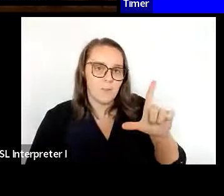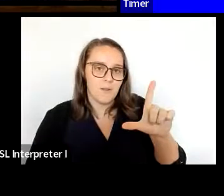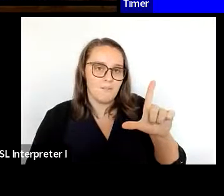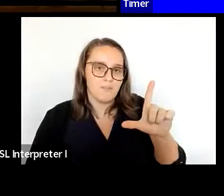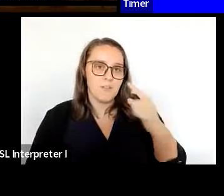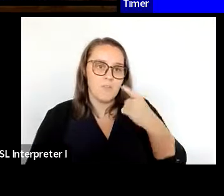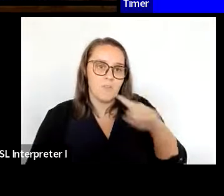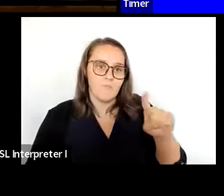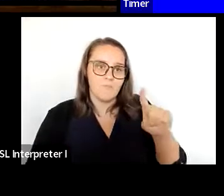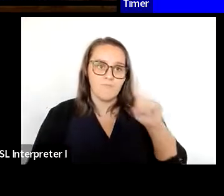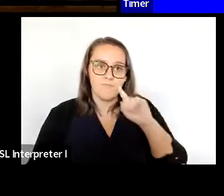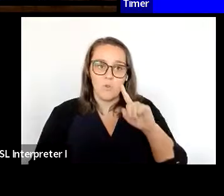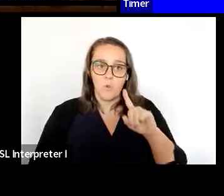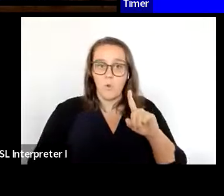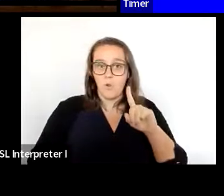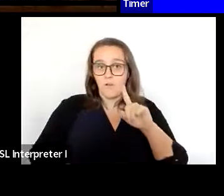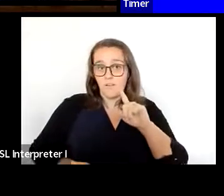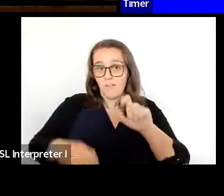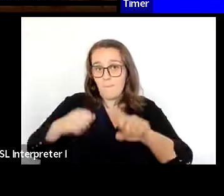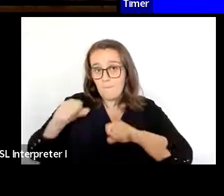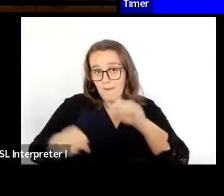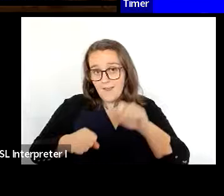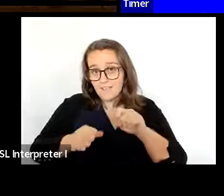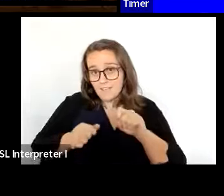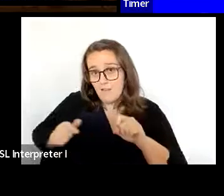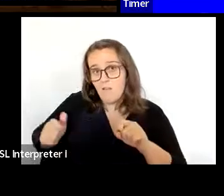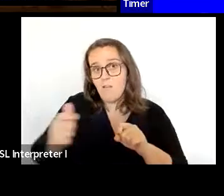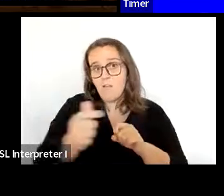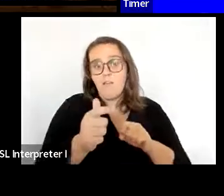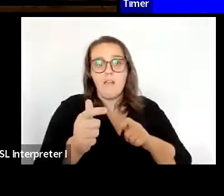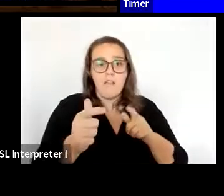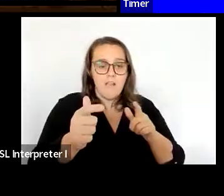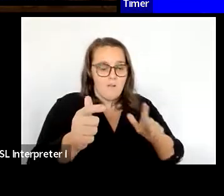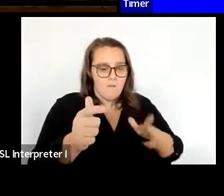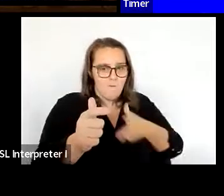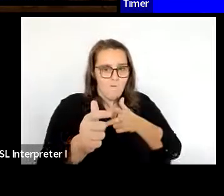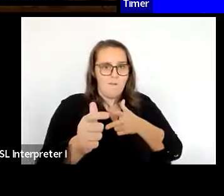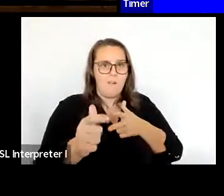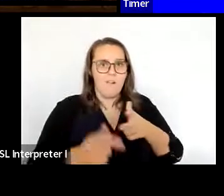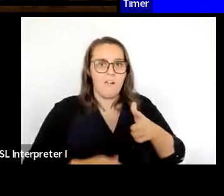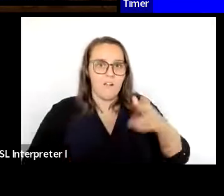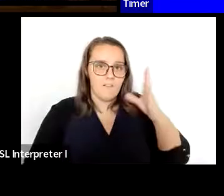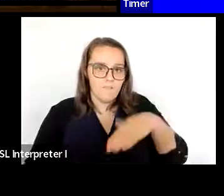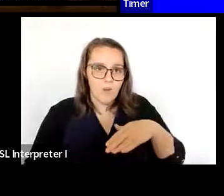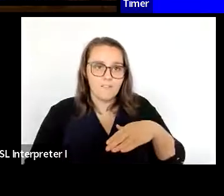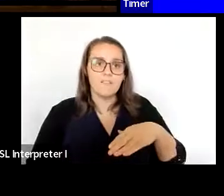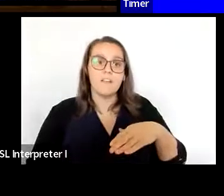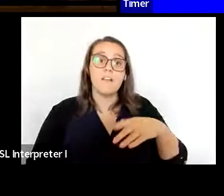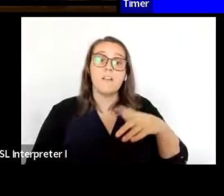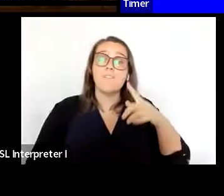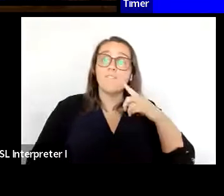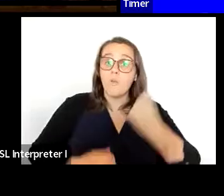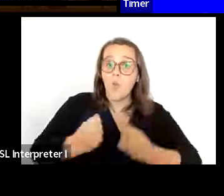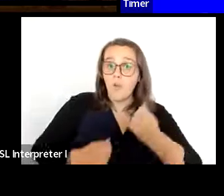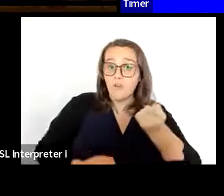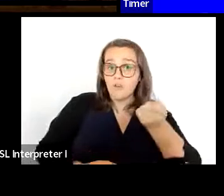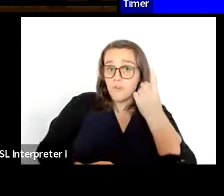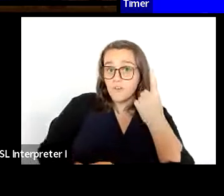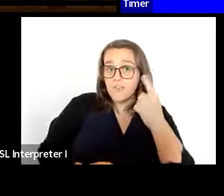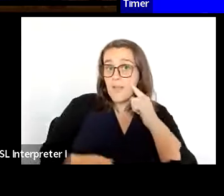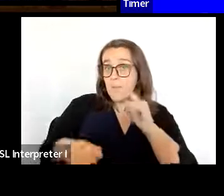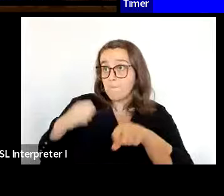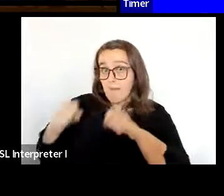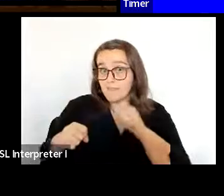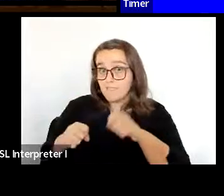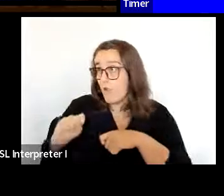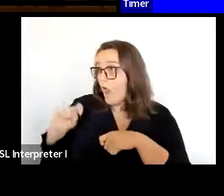front, allow the car driver, who will now understand that the cyclist will be getting out in front, to be able to see that